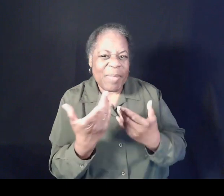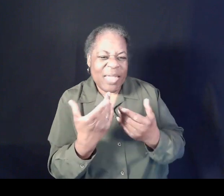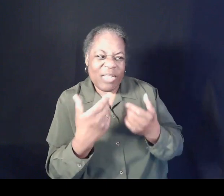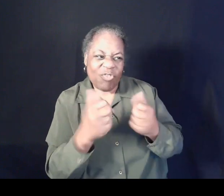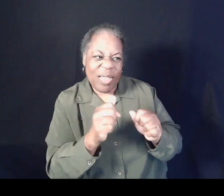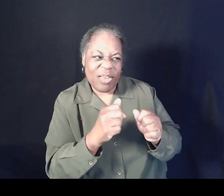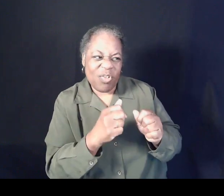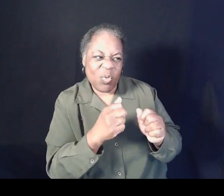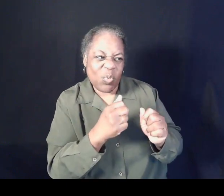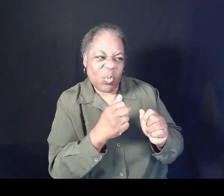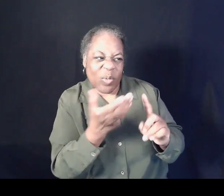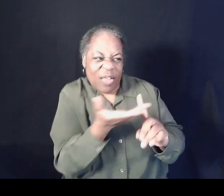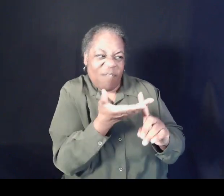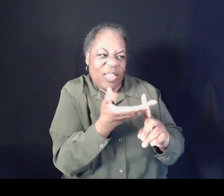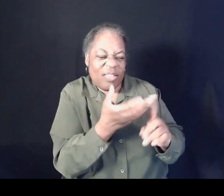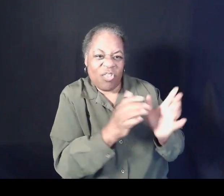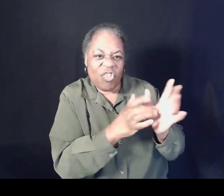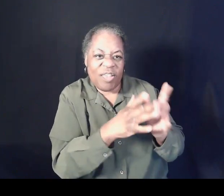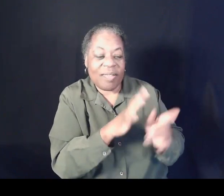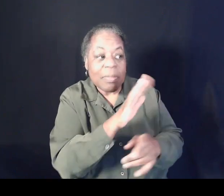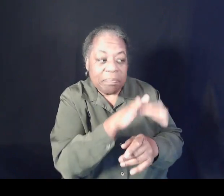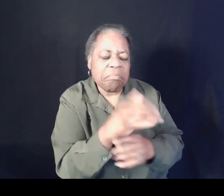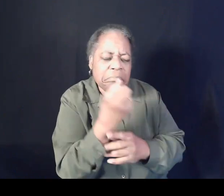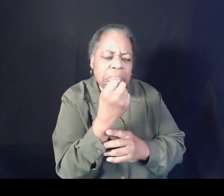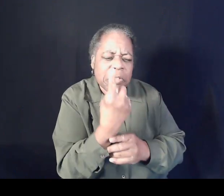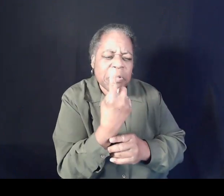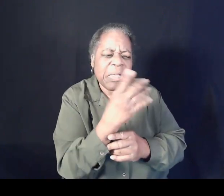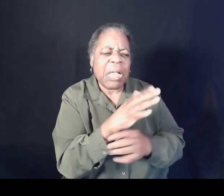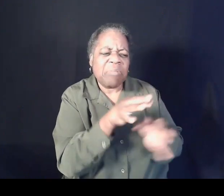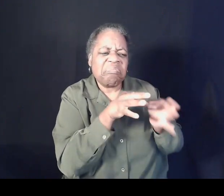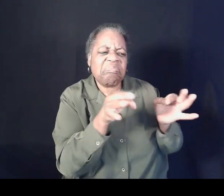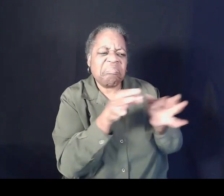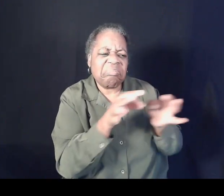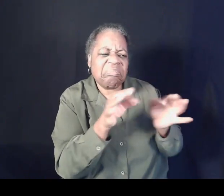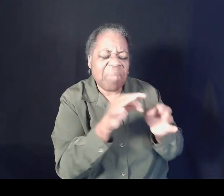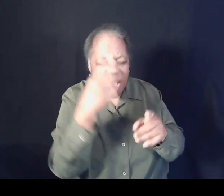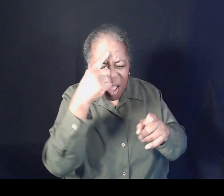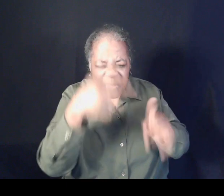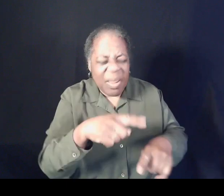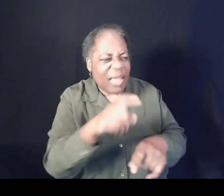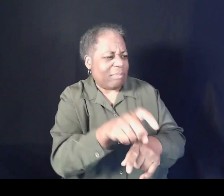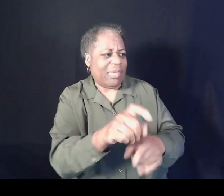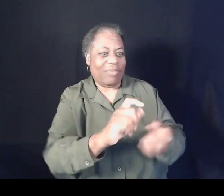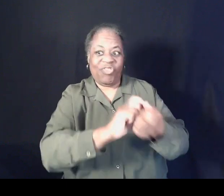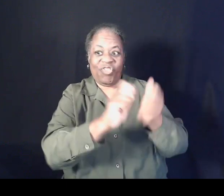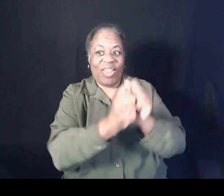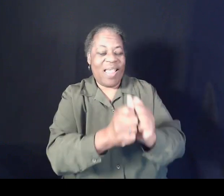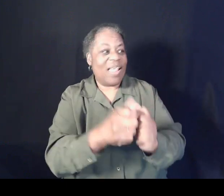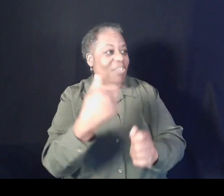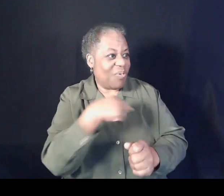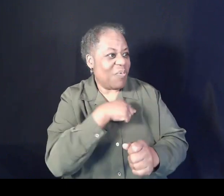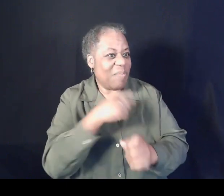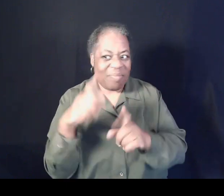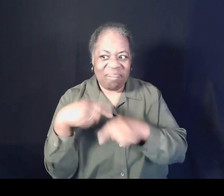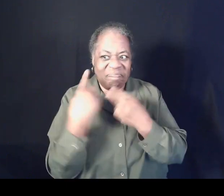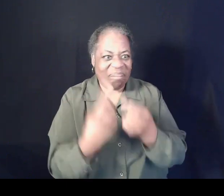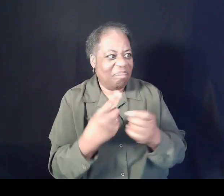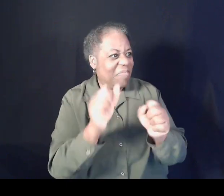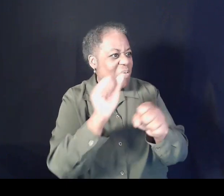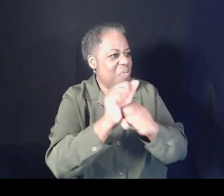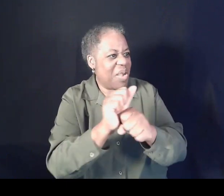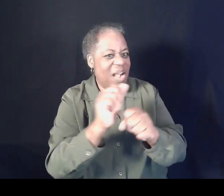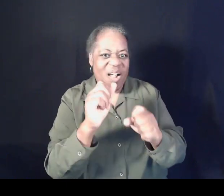mean, Jesus, I like a good bit of what you're saying. I agree that we need some changes. In fact, we've been working on a few ourselves over the